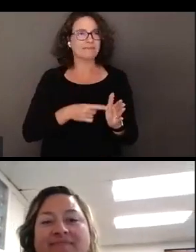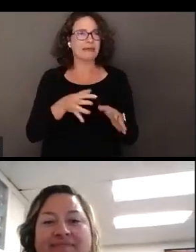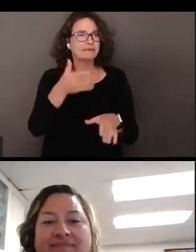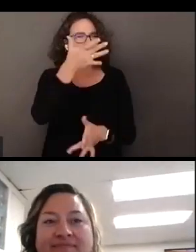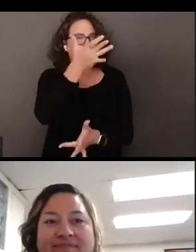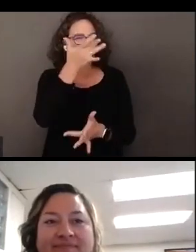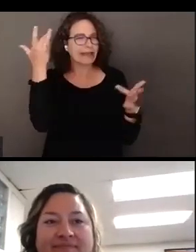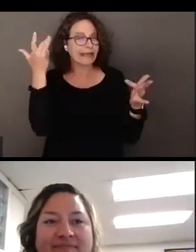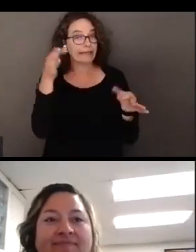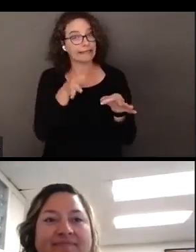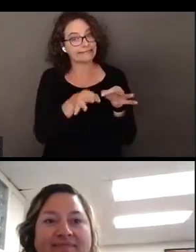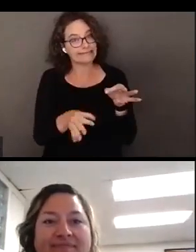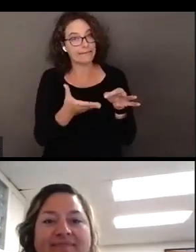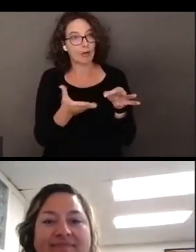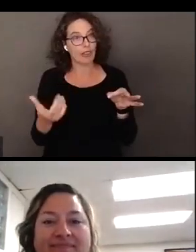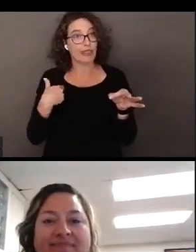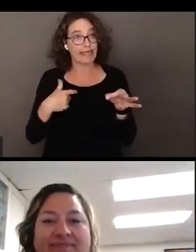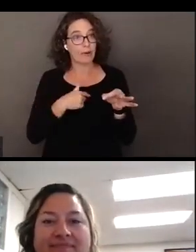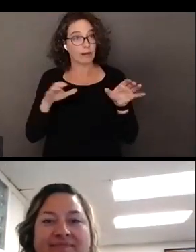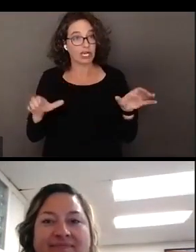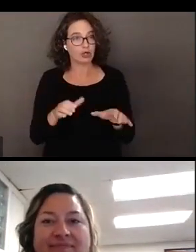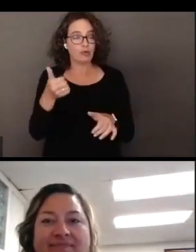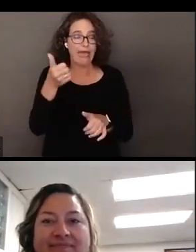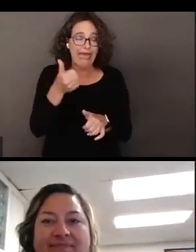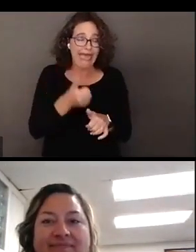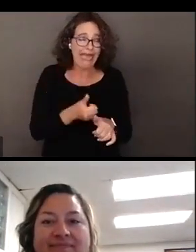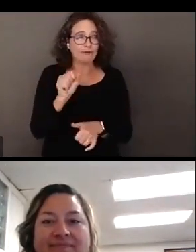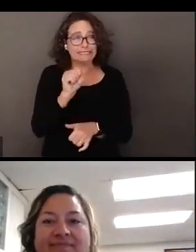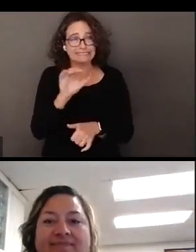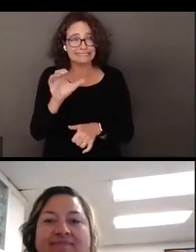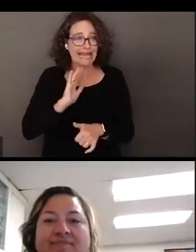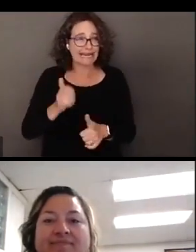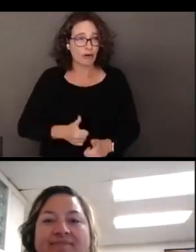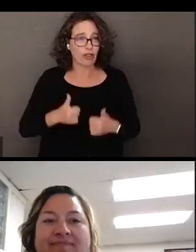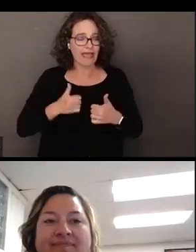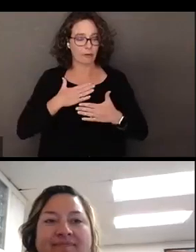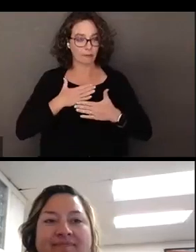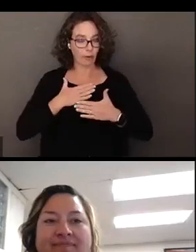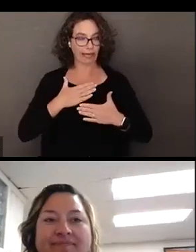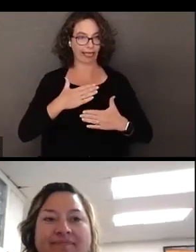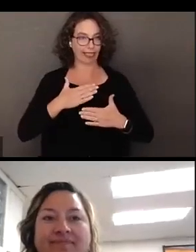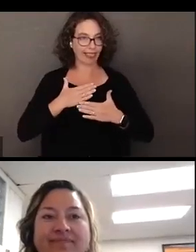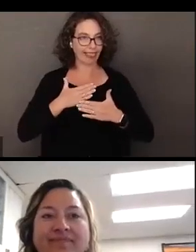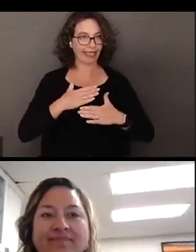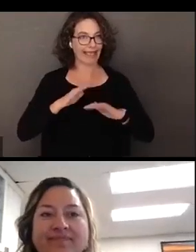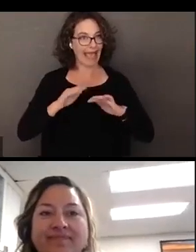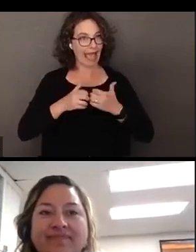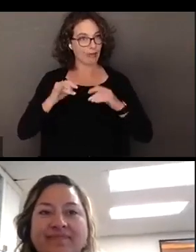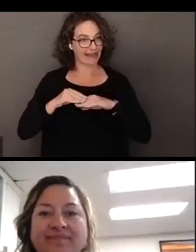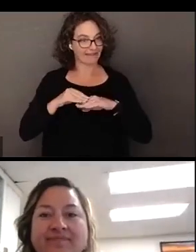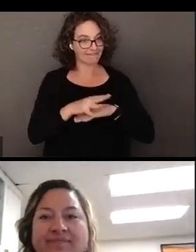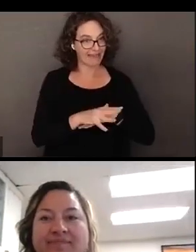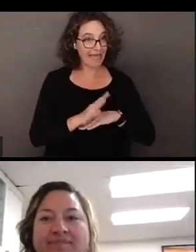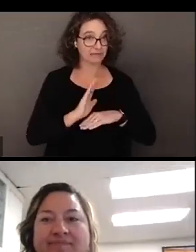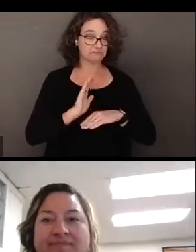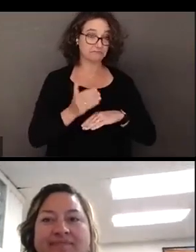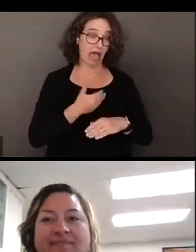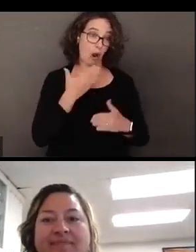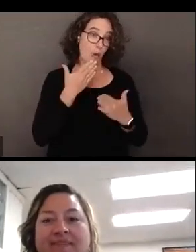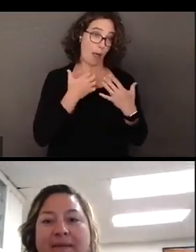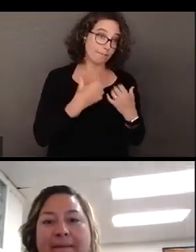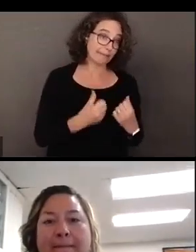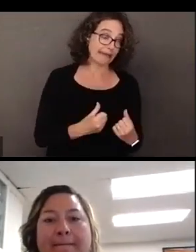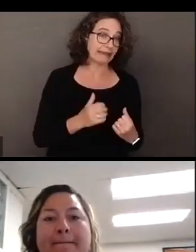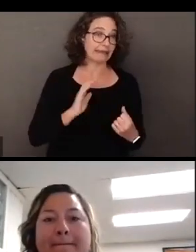thing that we do every single second of our lives, which is breathing, and how much that can actually affect not just our well-being, but, you know, our